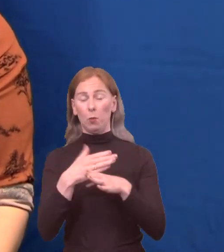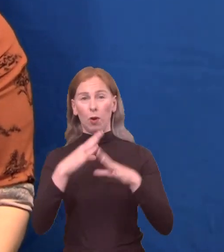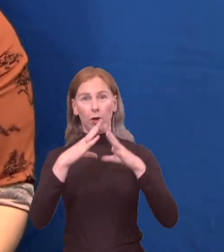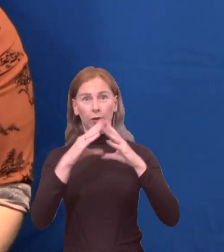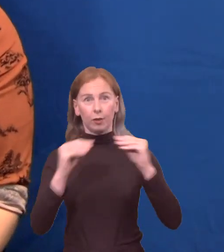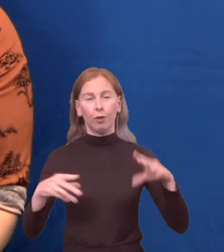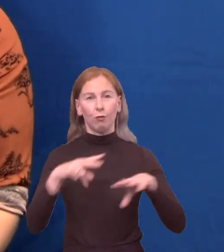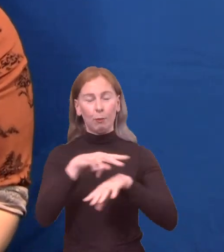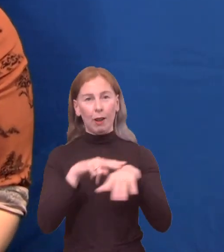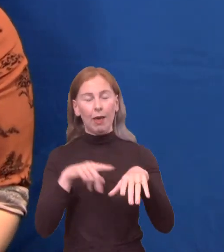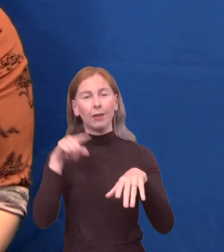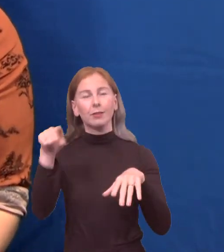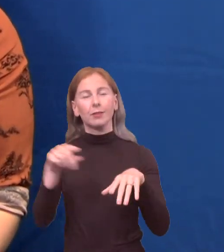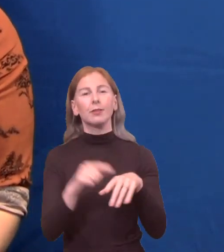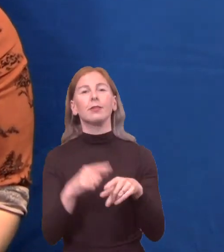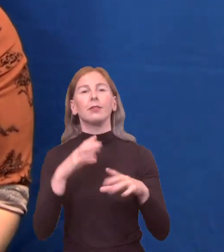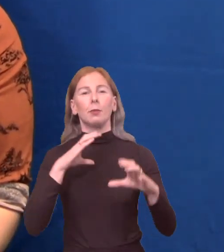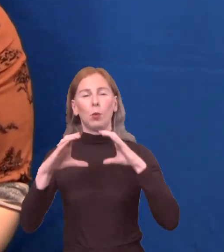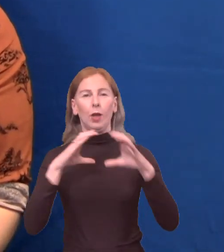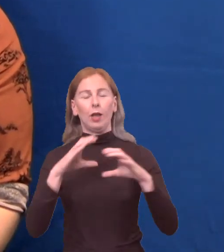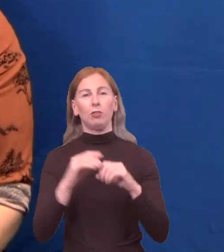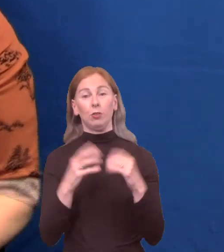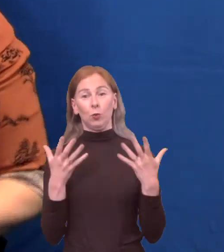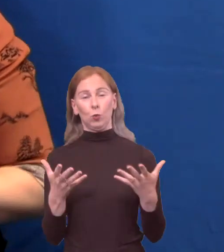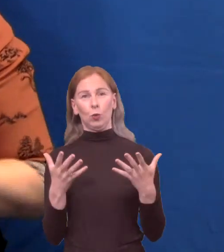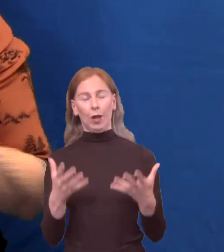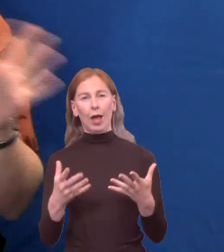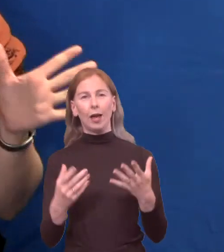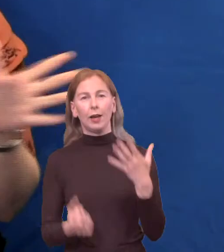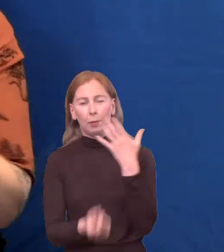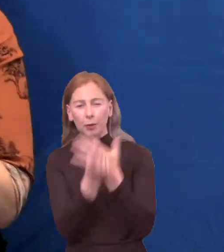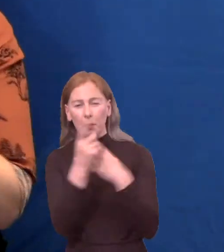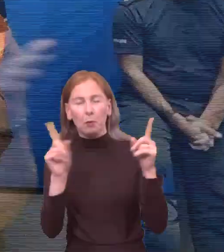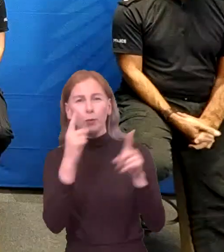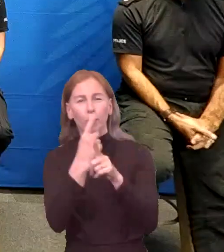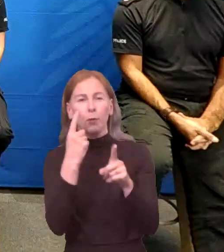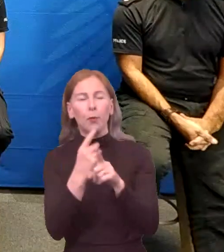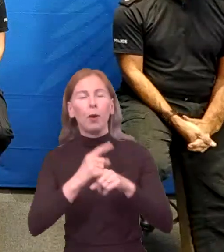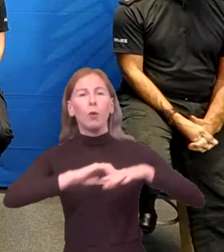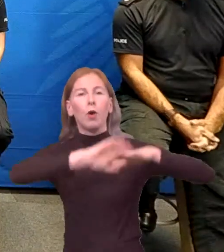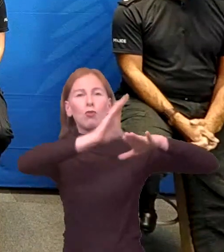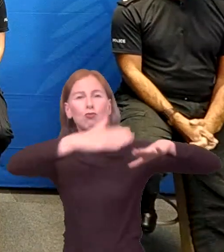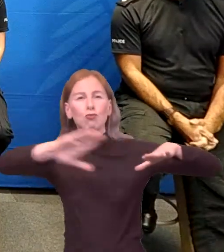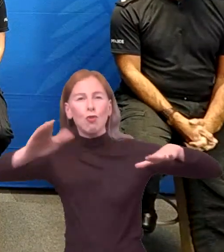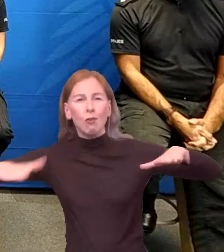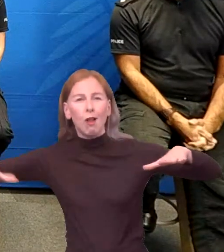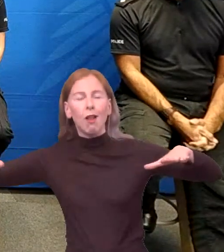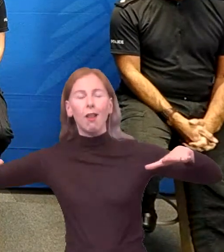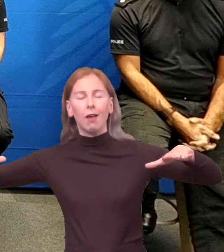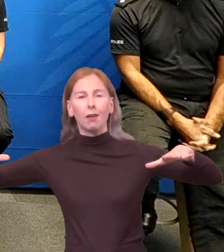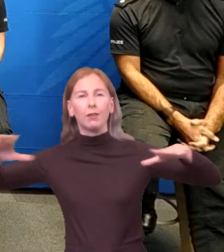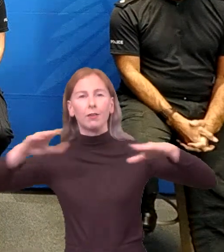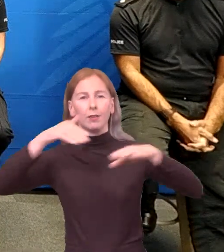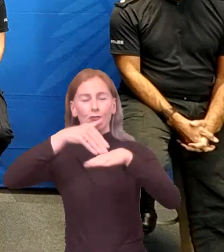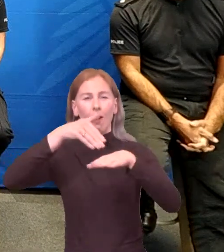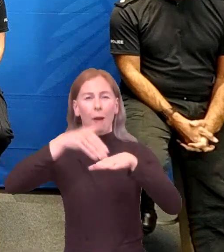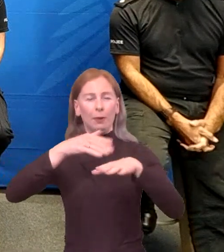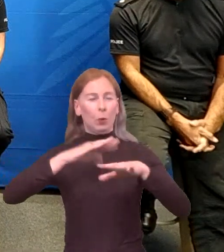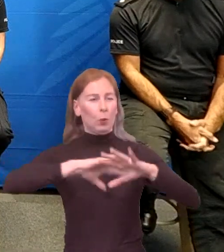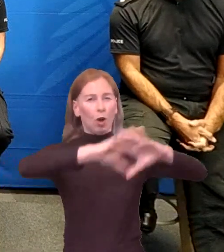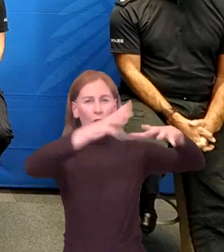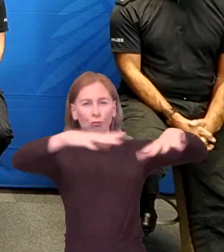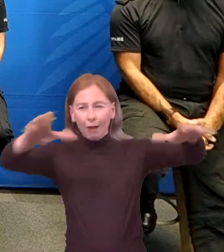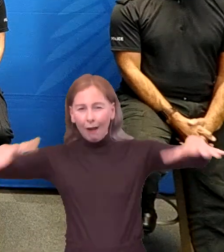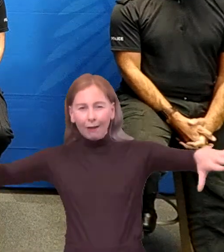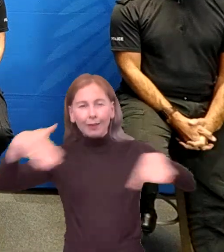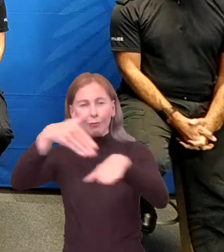evening's episode, which is all about rural crime. I'm going to go to our various panel members and let them introduce themselves to you, and then we're going to talk about